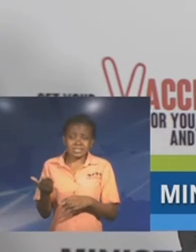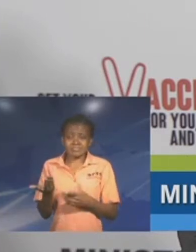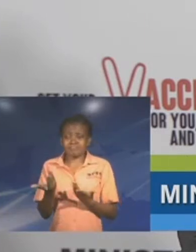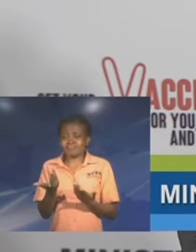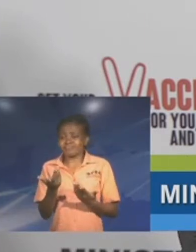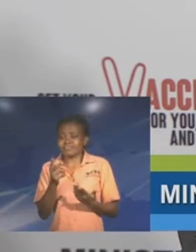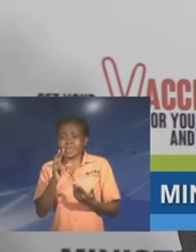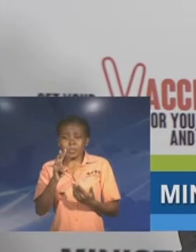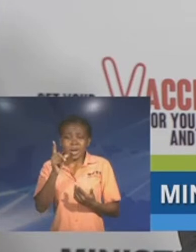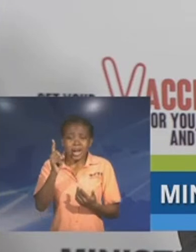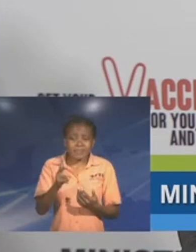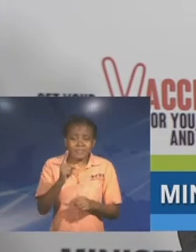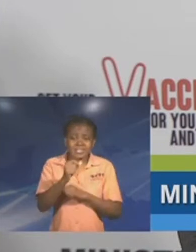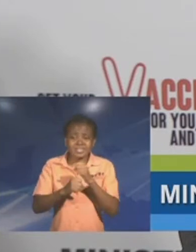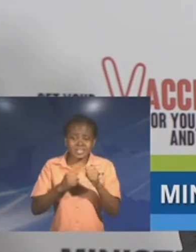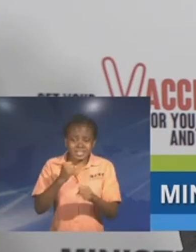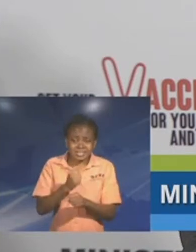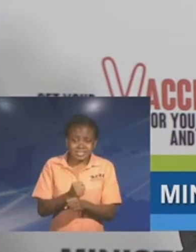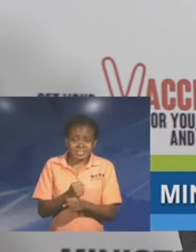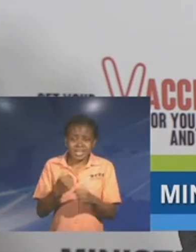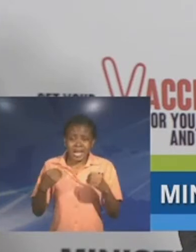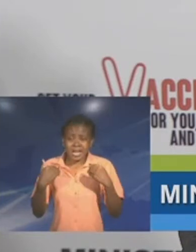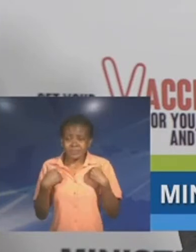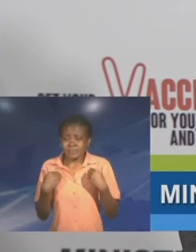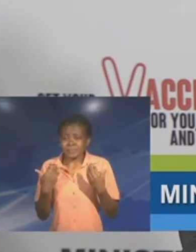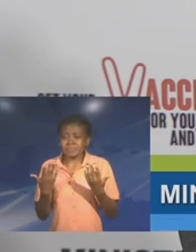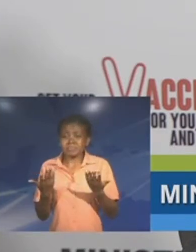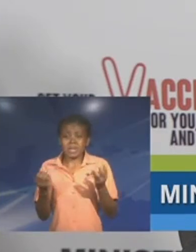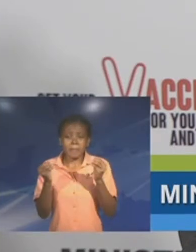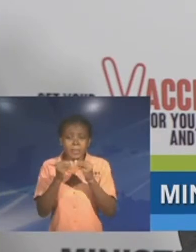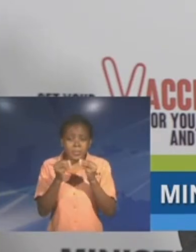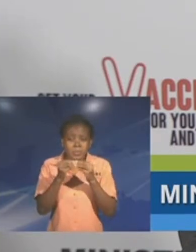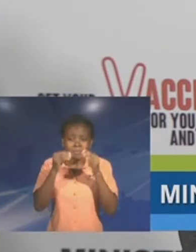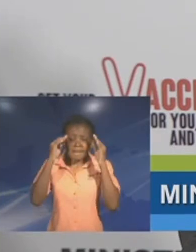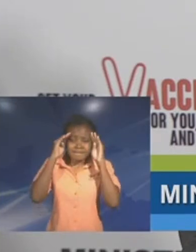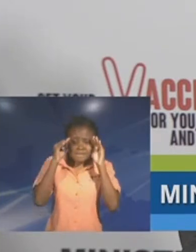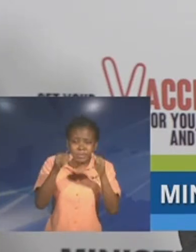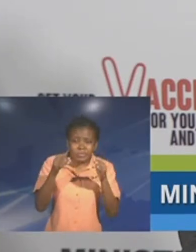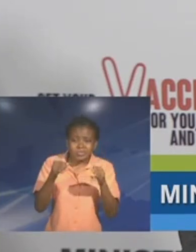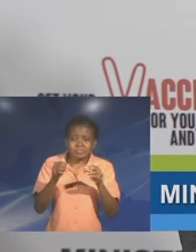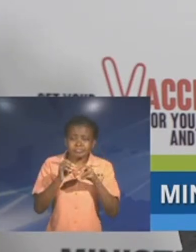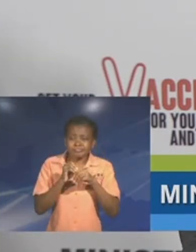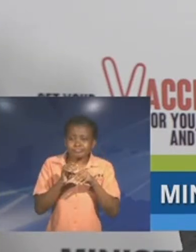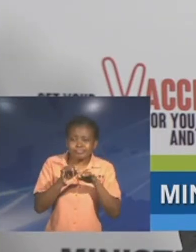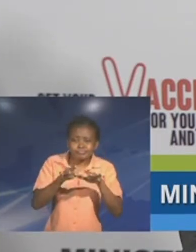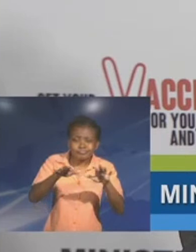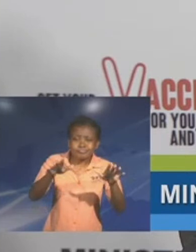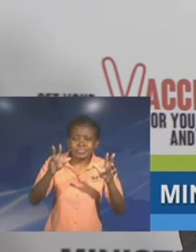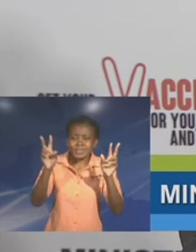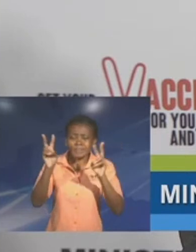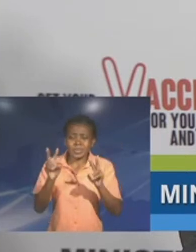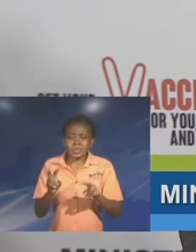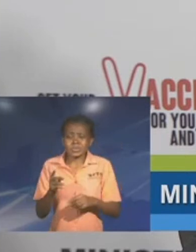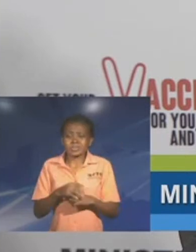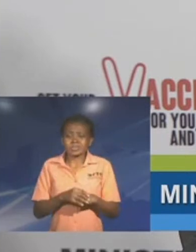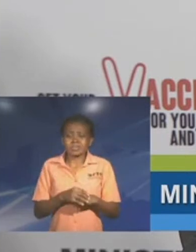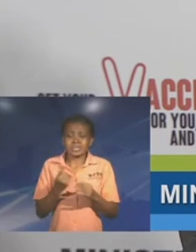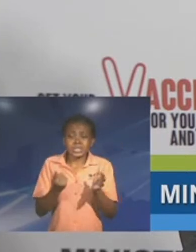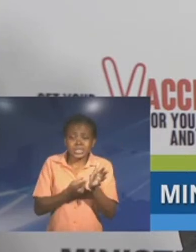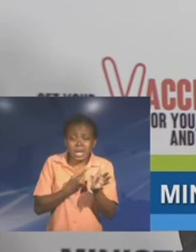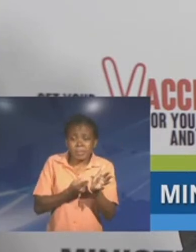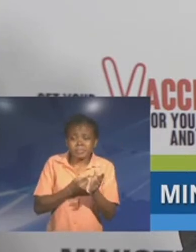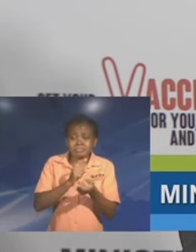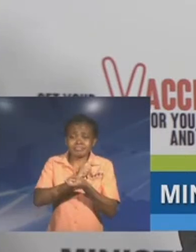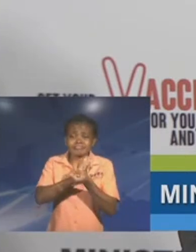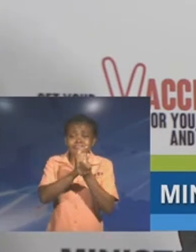putting selection pressure on viruses by, of course, having public health measures in place, behaving in a certain way which is different from